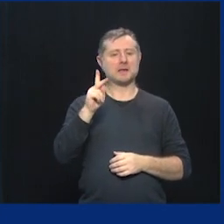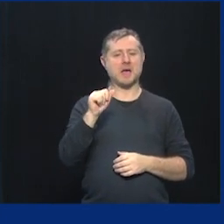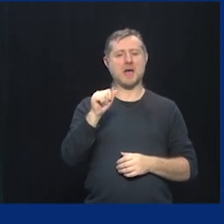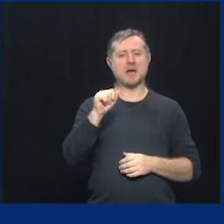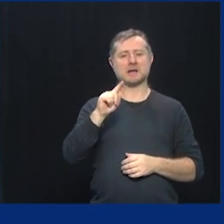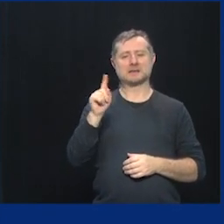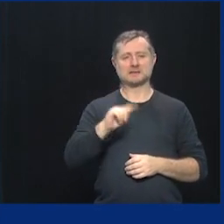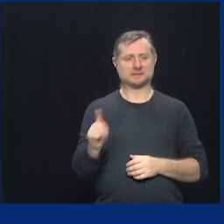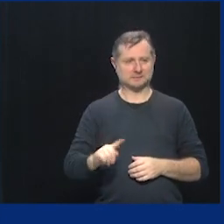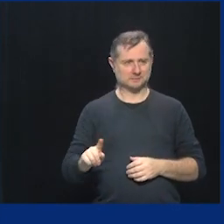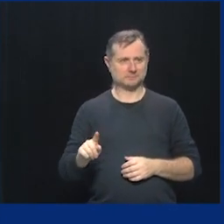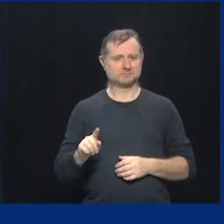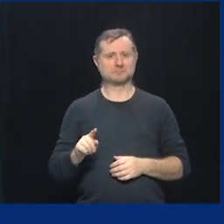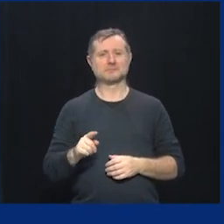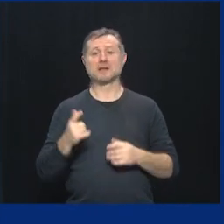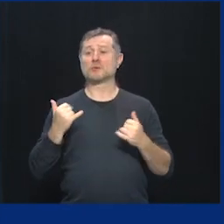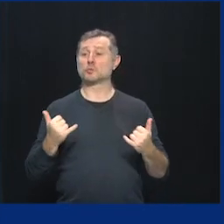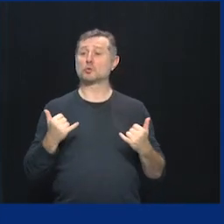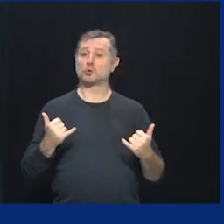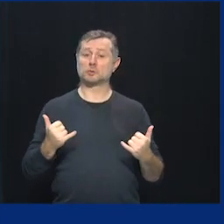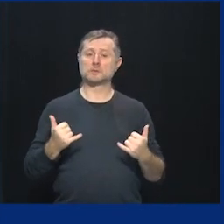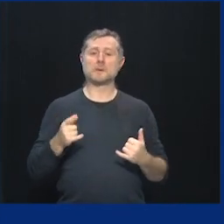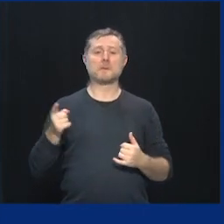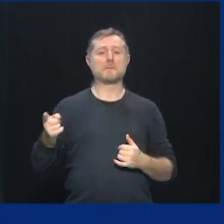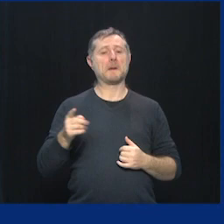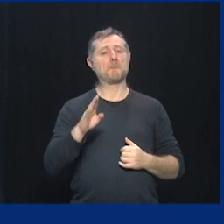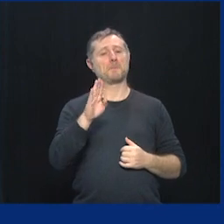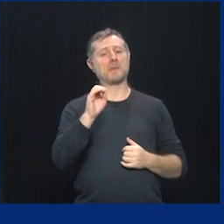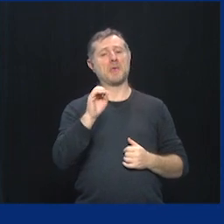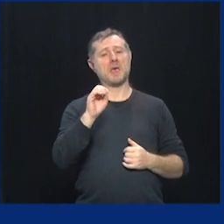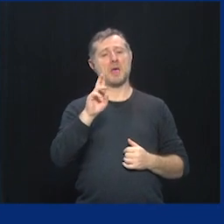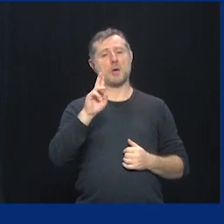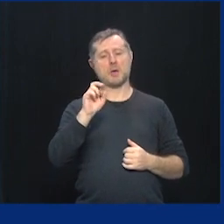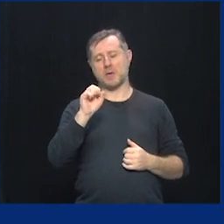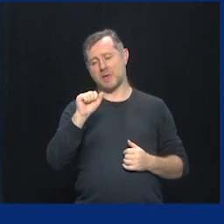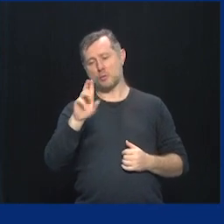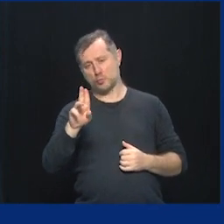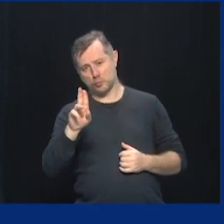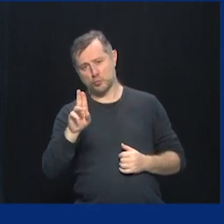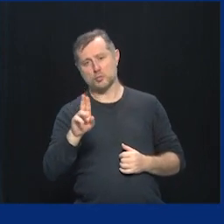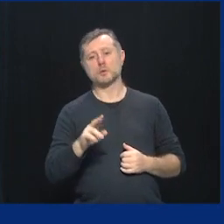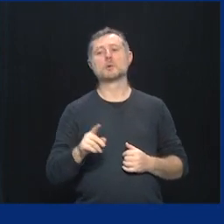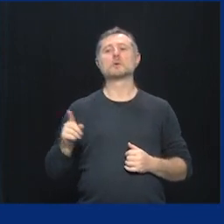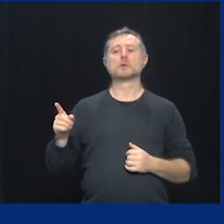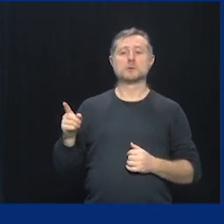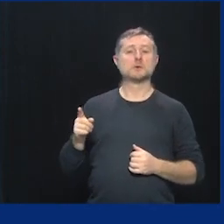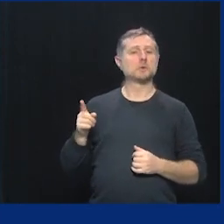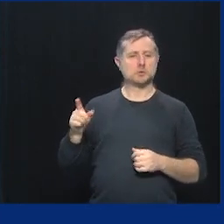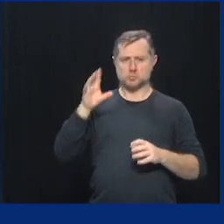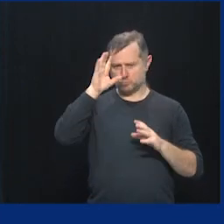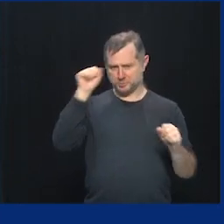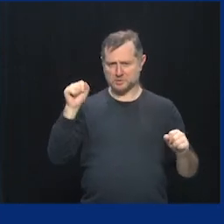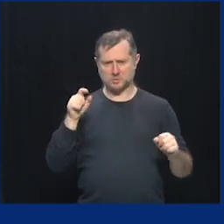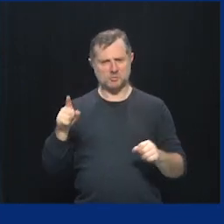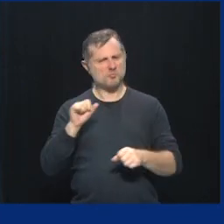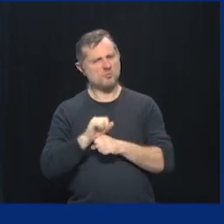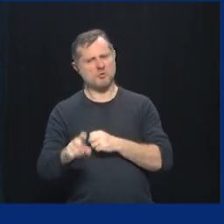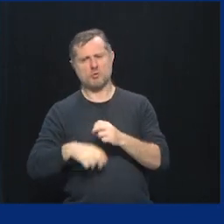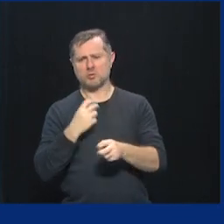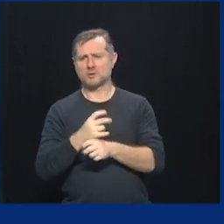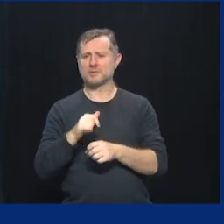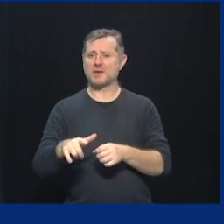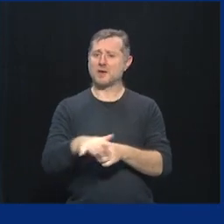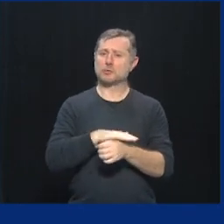bring up the current borough president, who is working very hard to make sure that this borough receives all